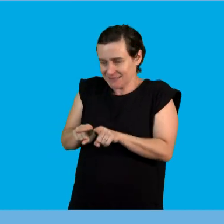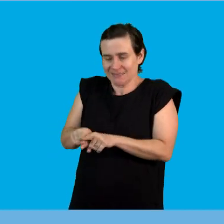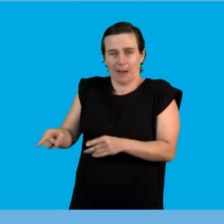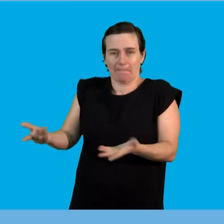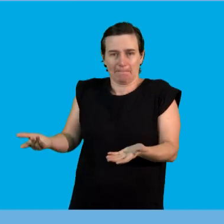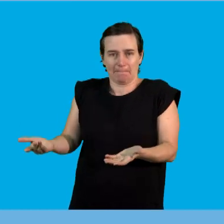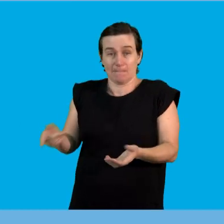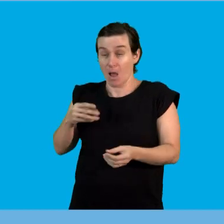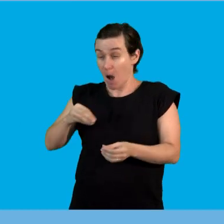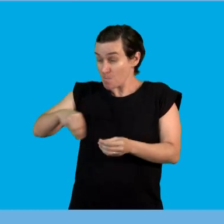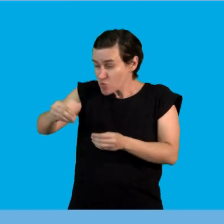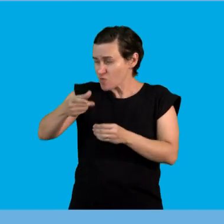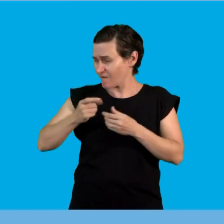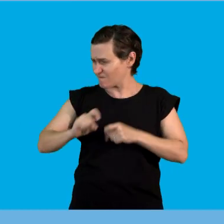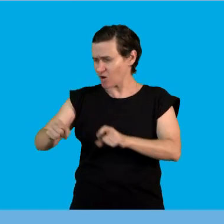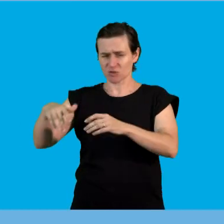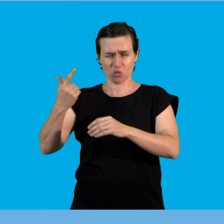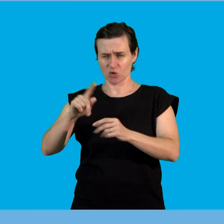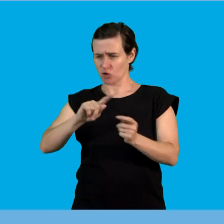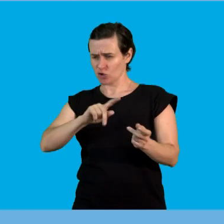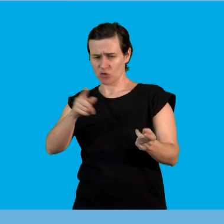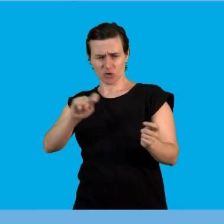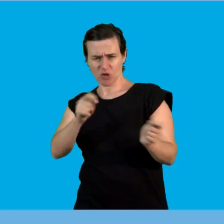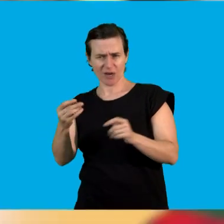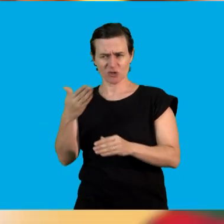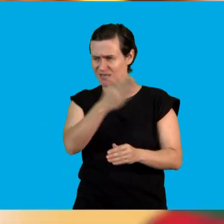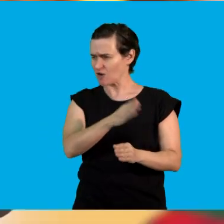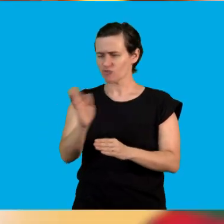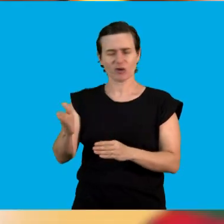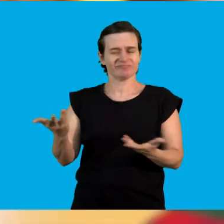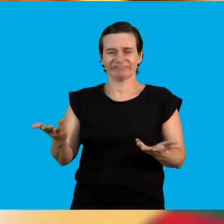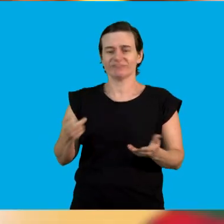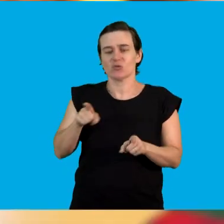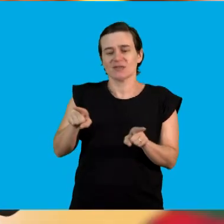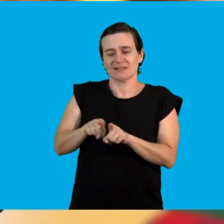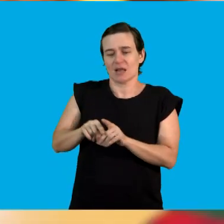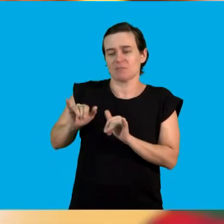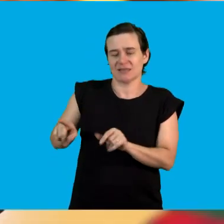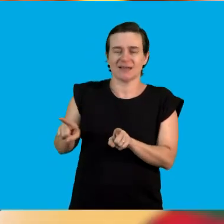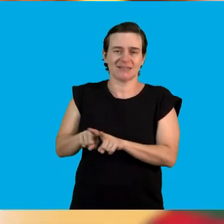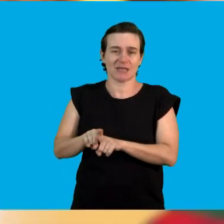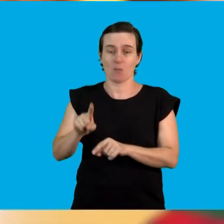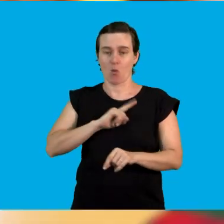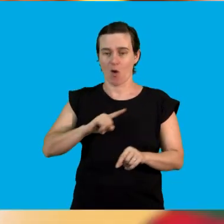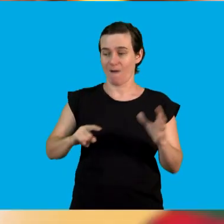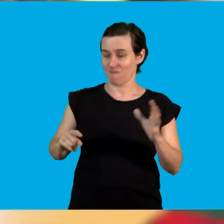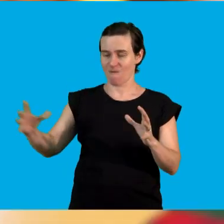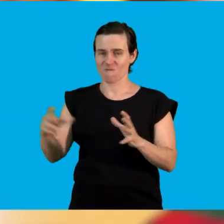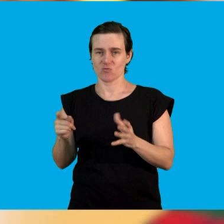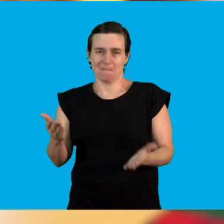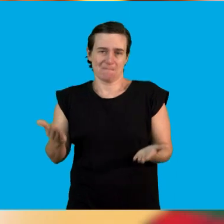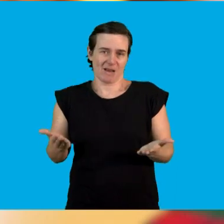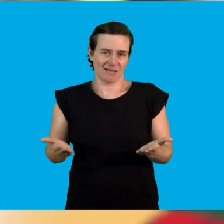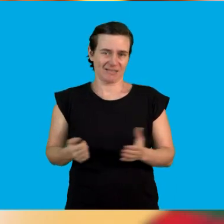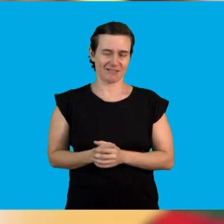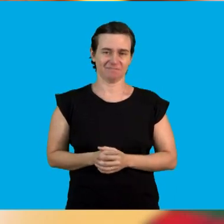move in any direction. It will not go to the left or even go to the right because the forces, the opposing forces applied to it are